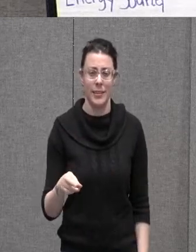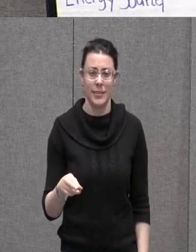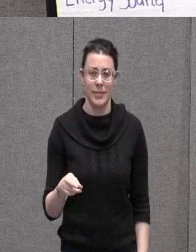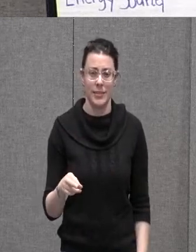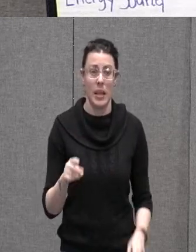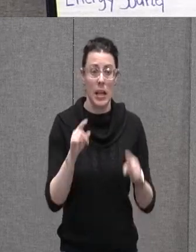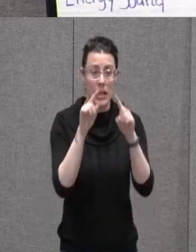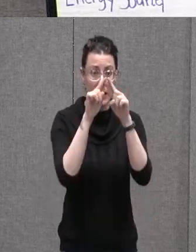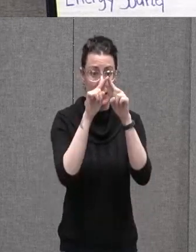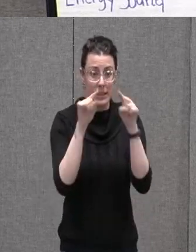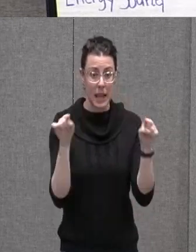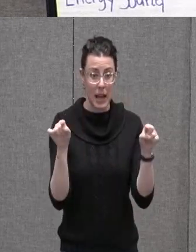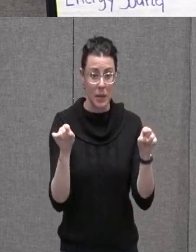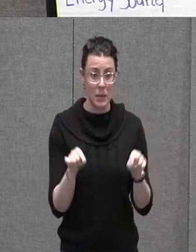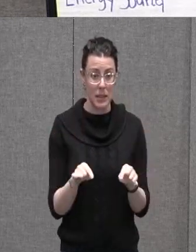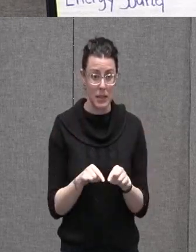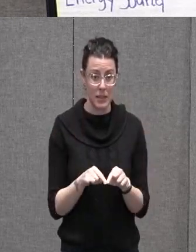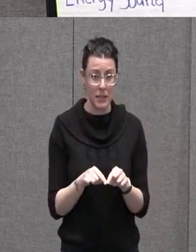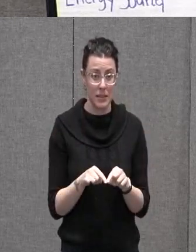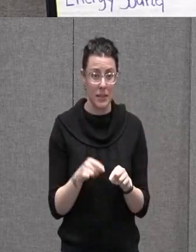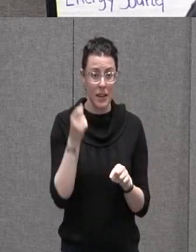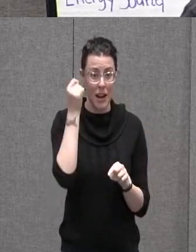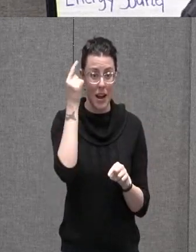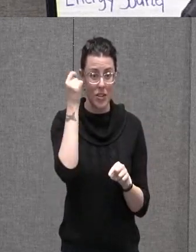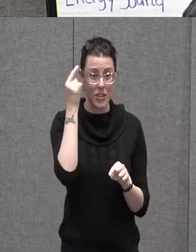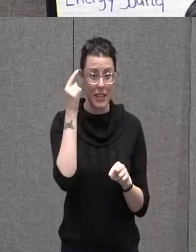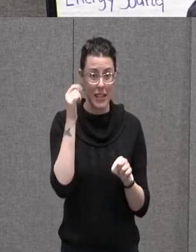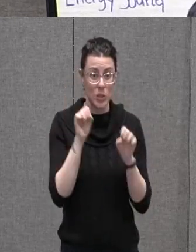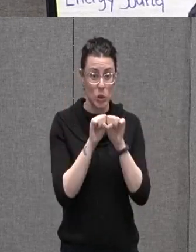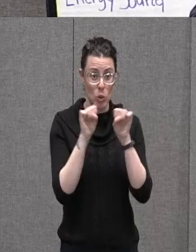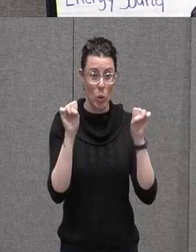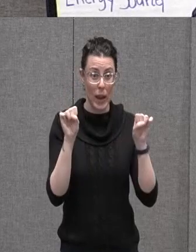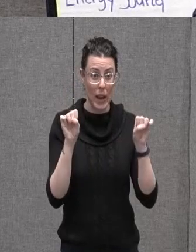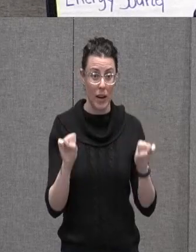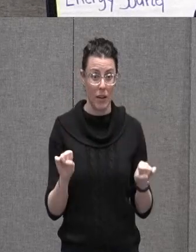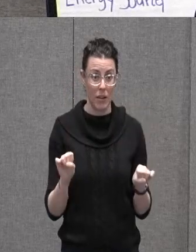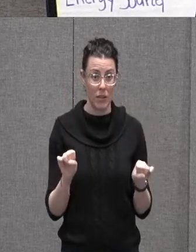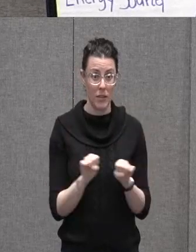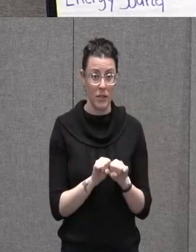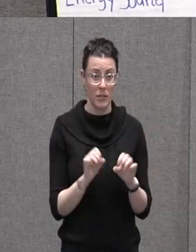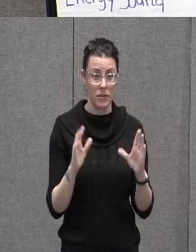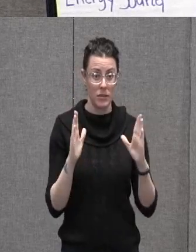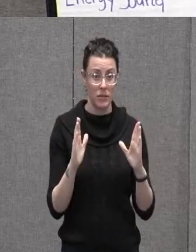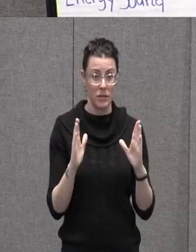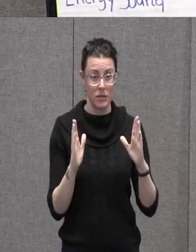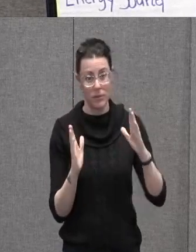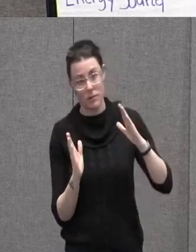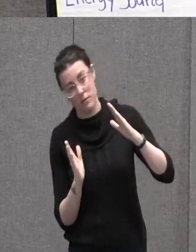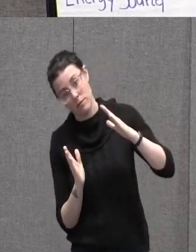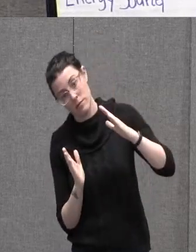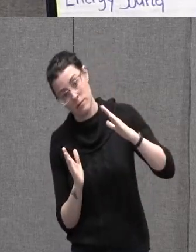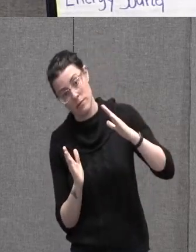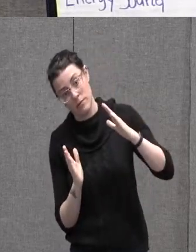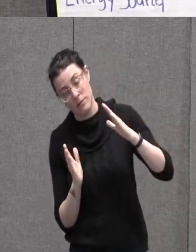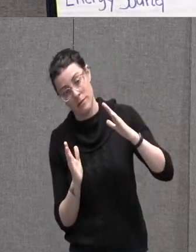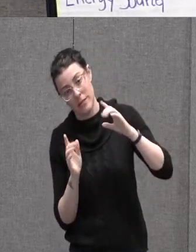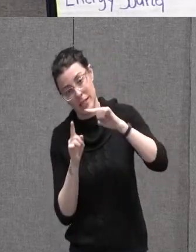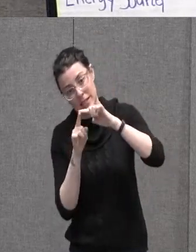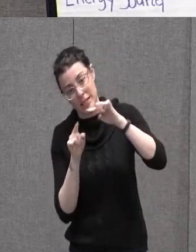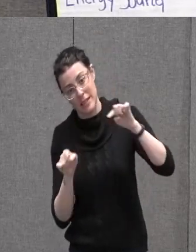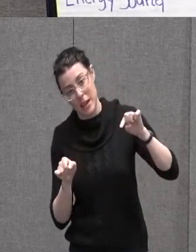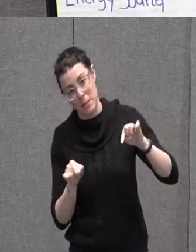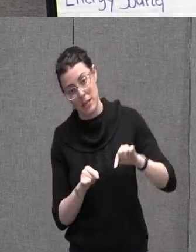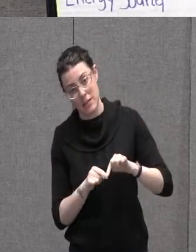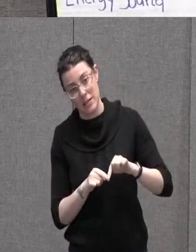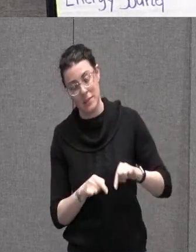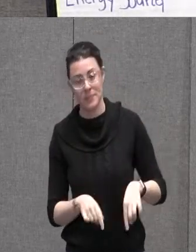usually just a square turned. So an orange diamond. Okay.